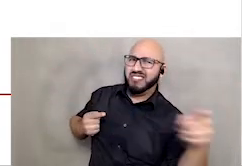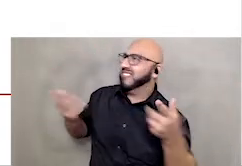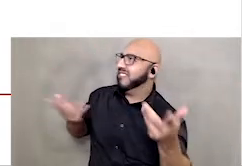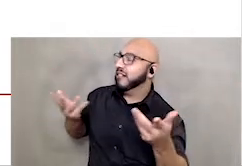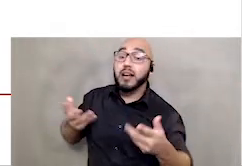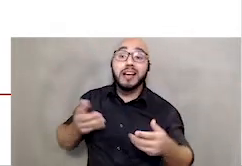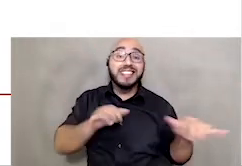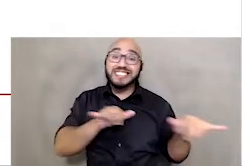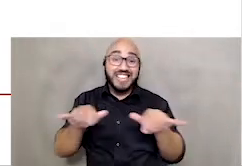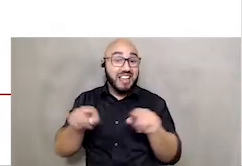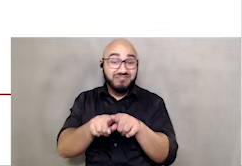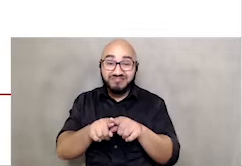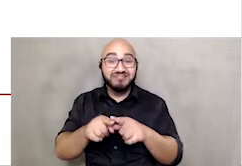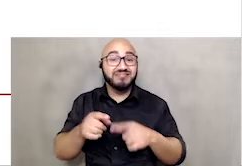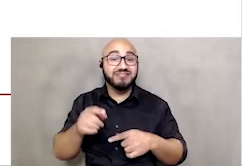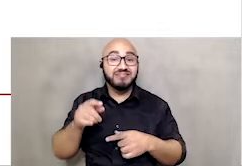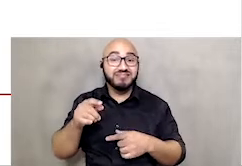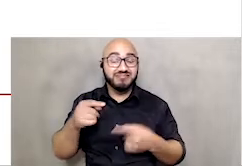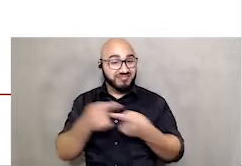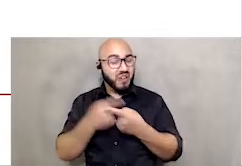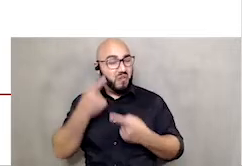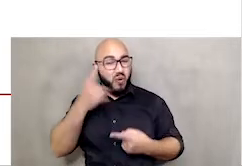own culture and their own beliefs.